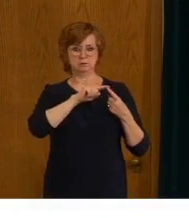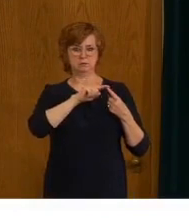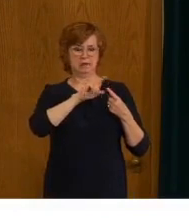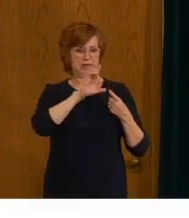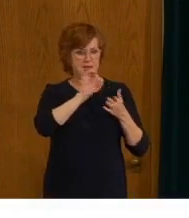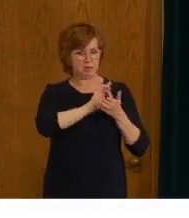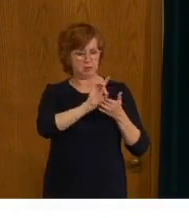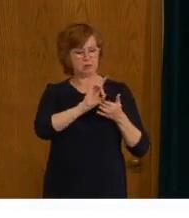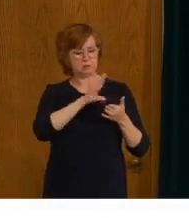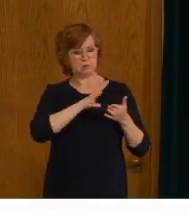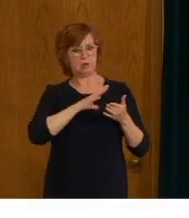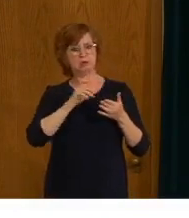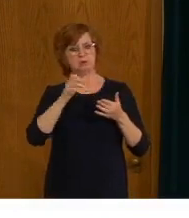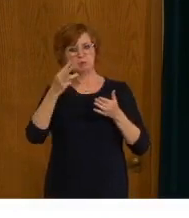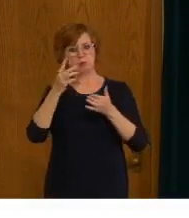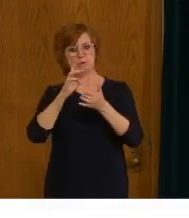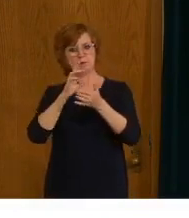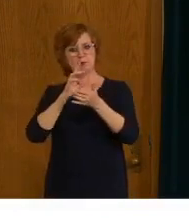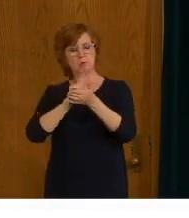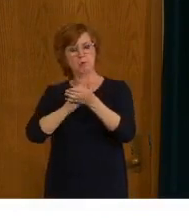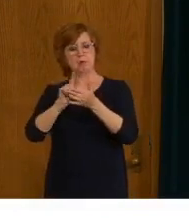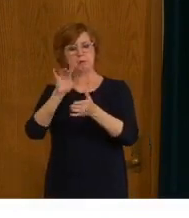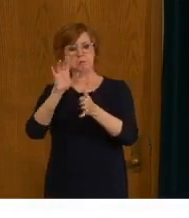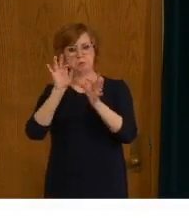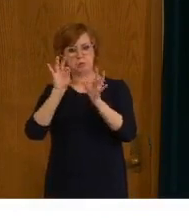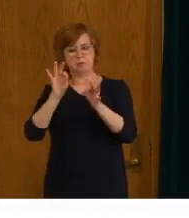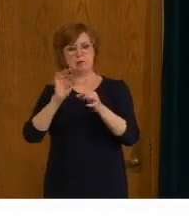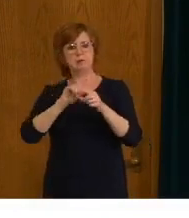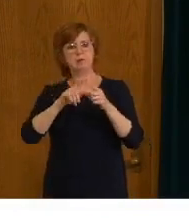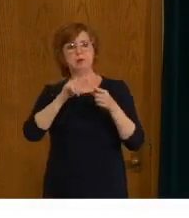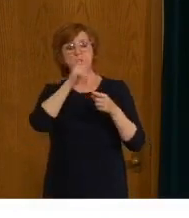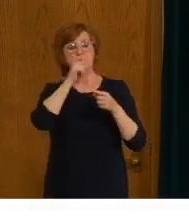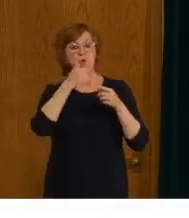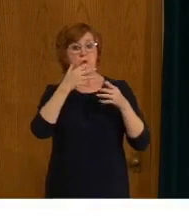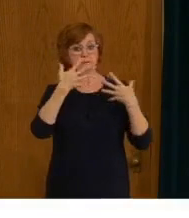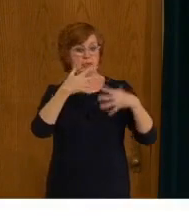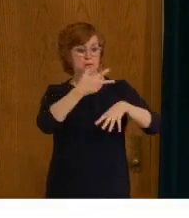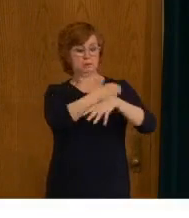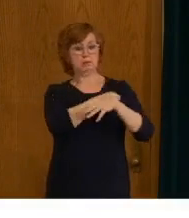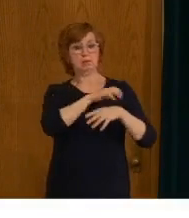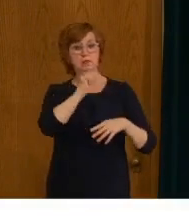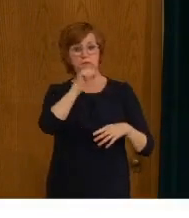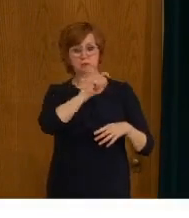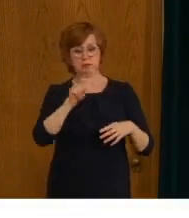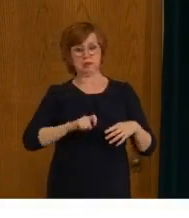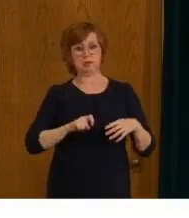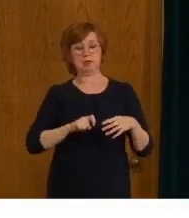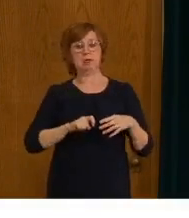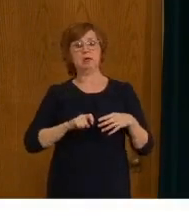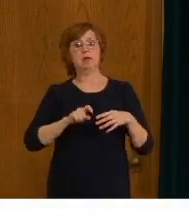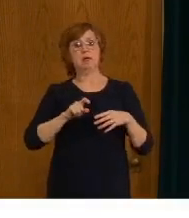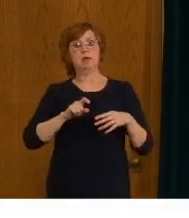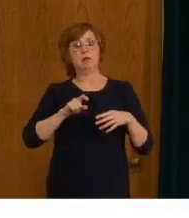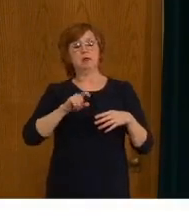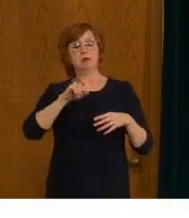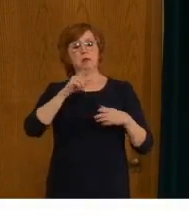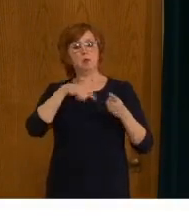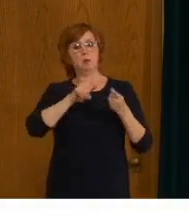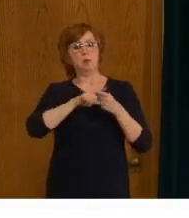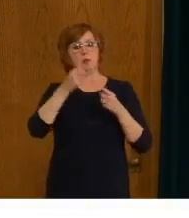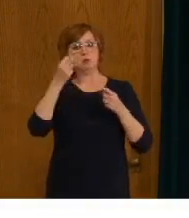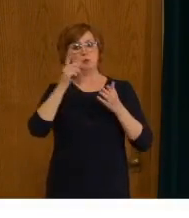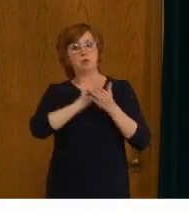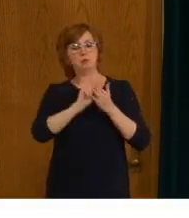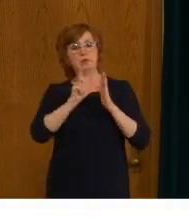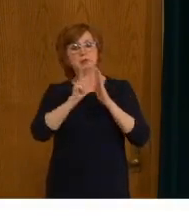and they will be eligible based on their age or date of administration. But I would recommend that people still look